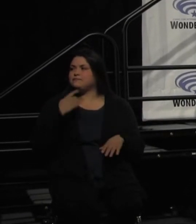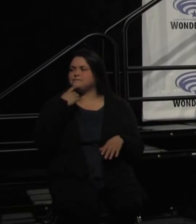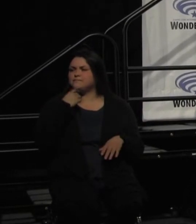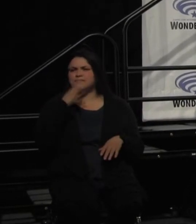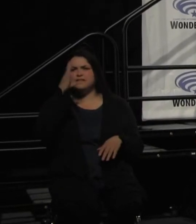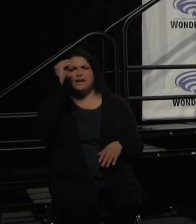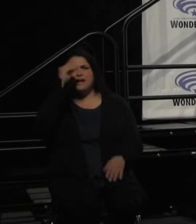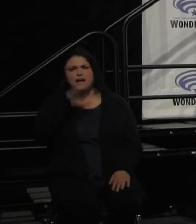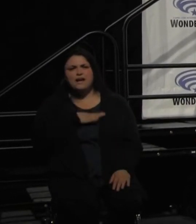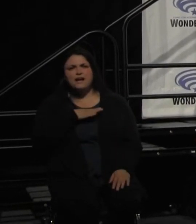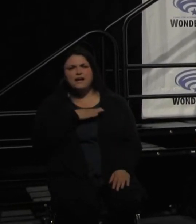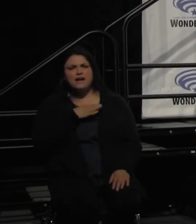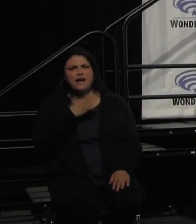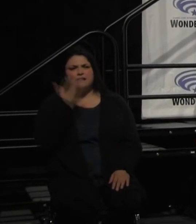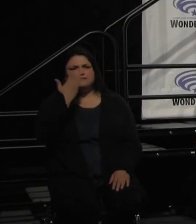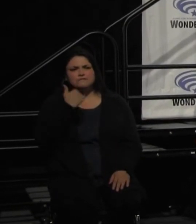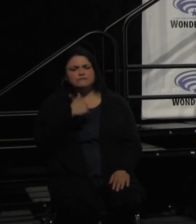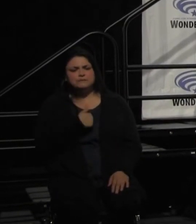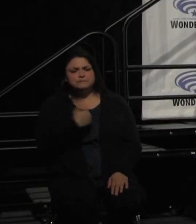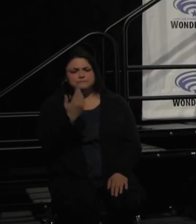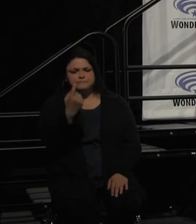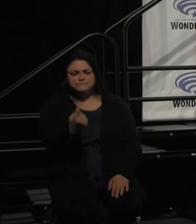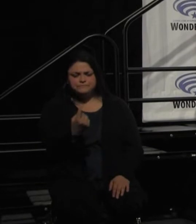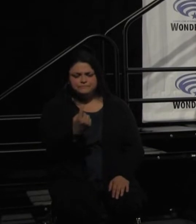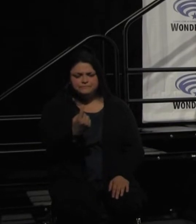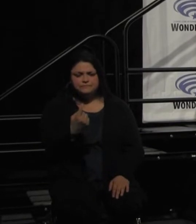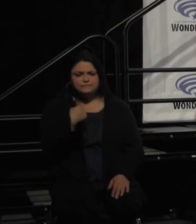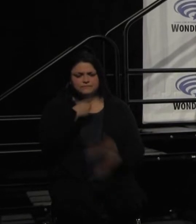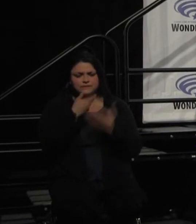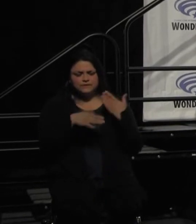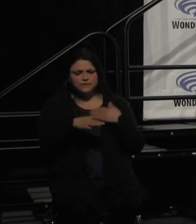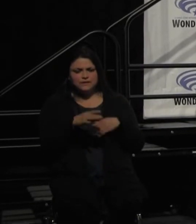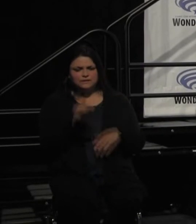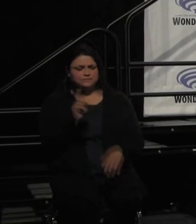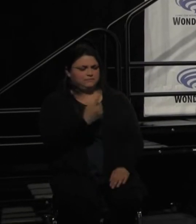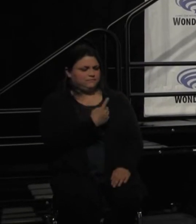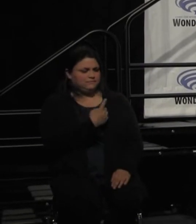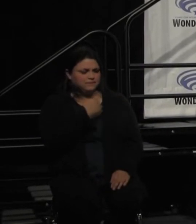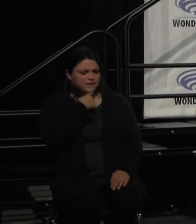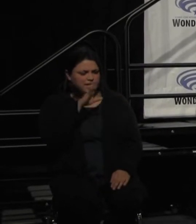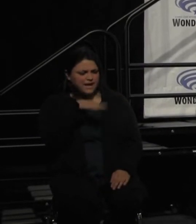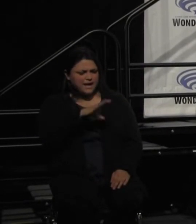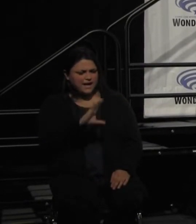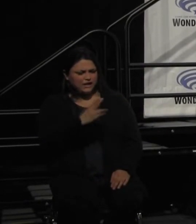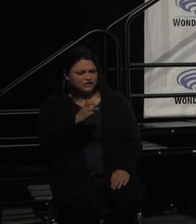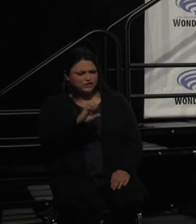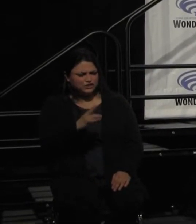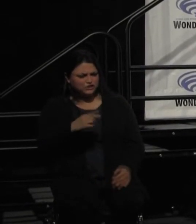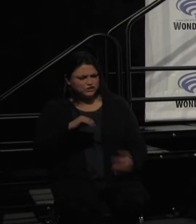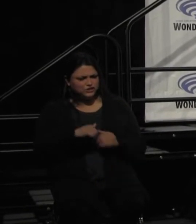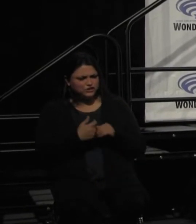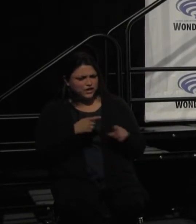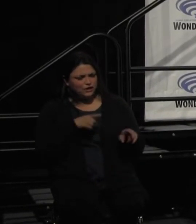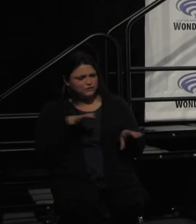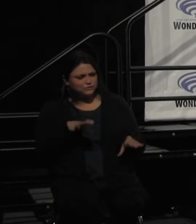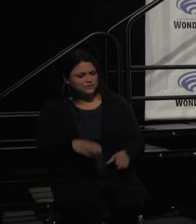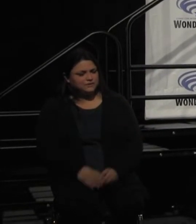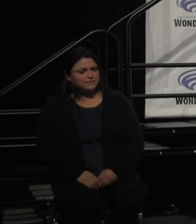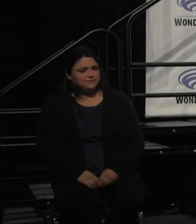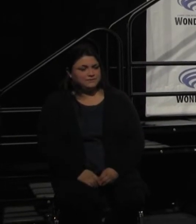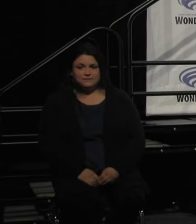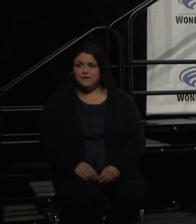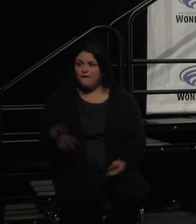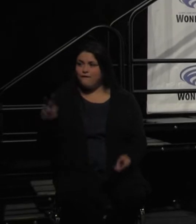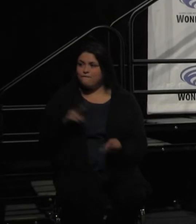in front of me, and I turn around, and we get to the thing, and he turns around and he goes, "Hey, Cheech, how you doing?" Fuck,